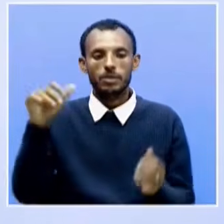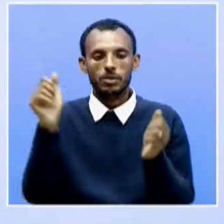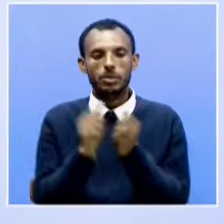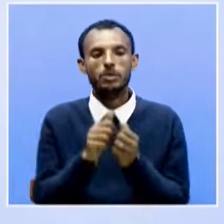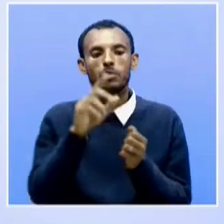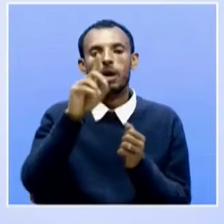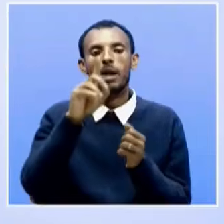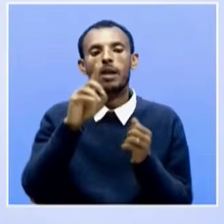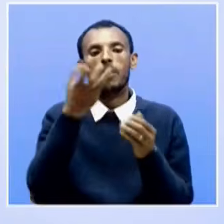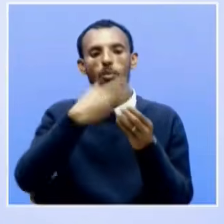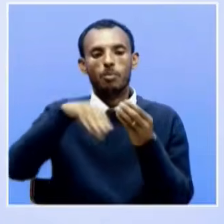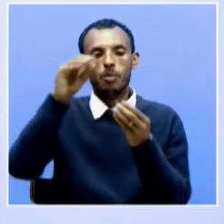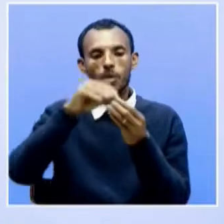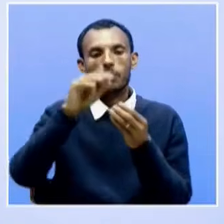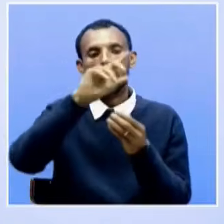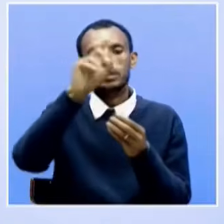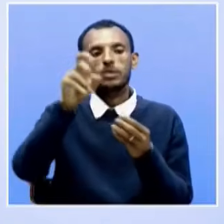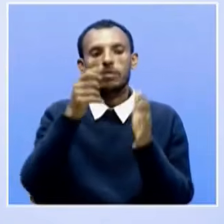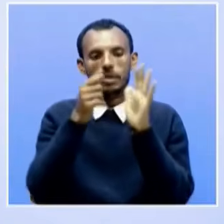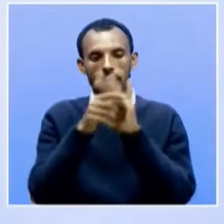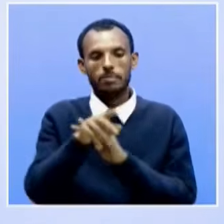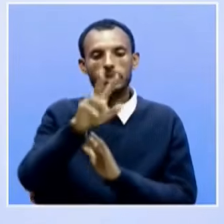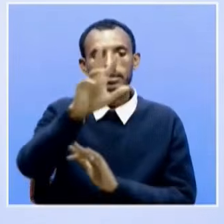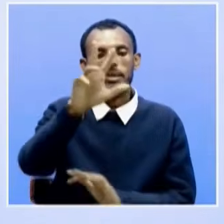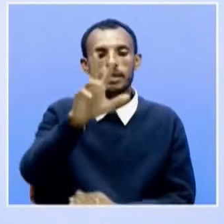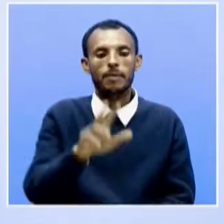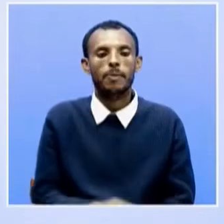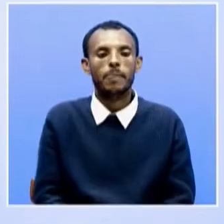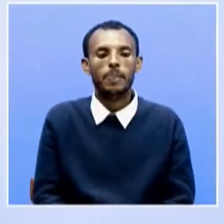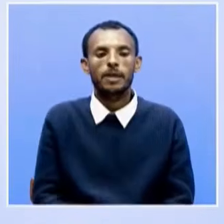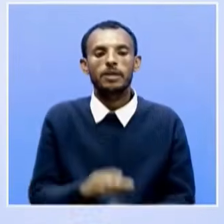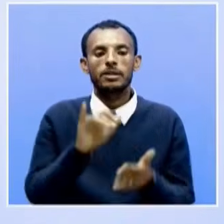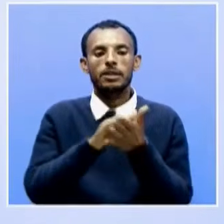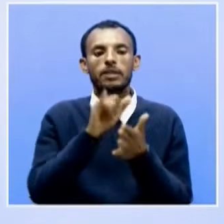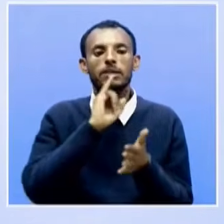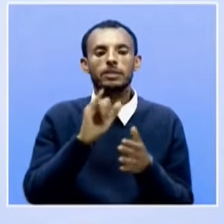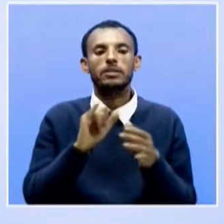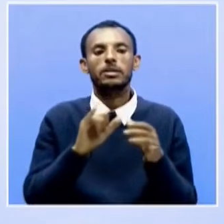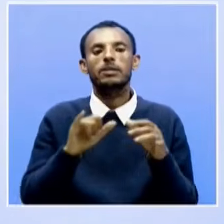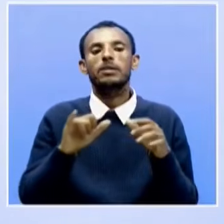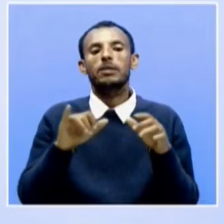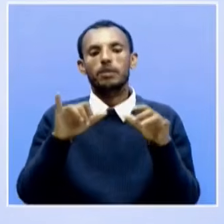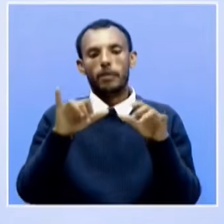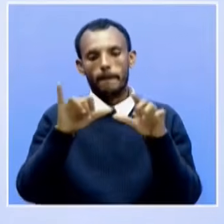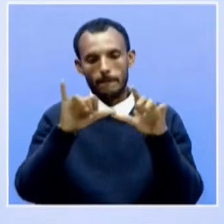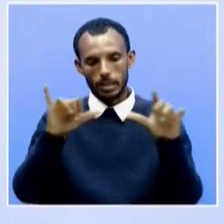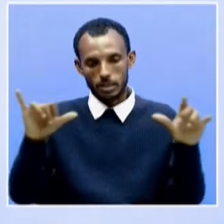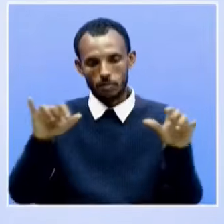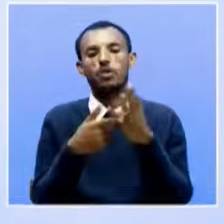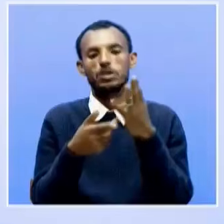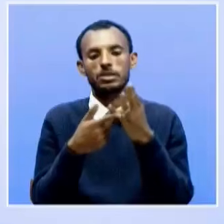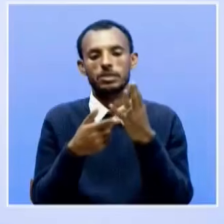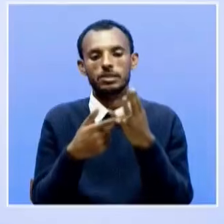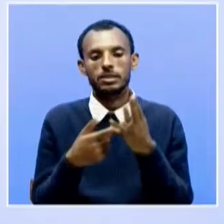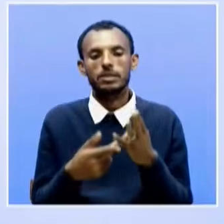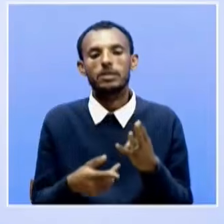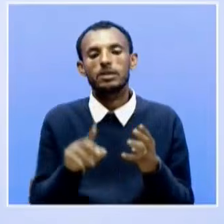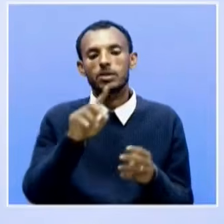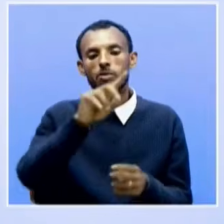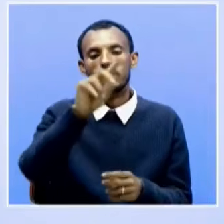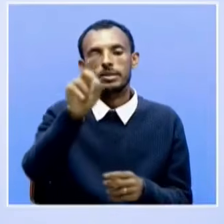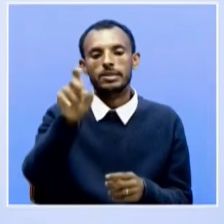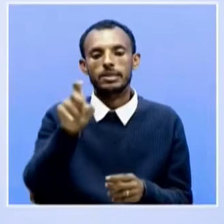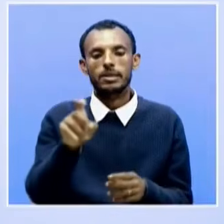more question on example 3. Okay, that is measure of angle BAC. The fourth